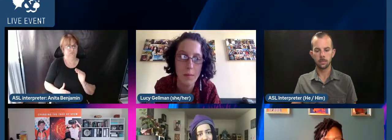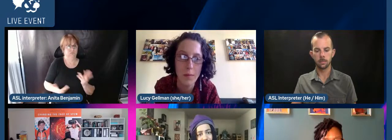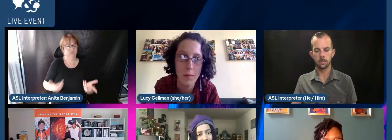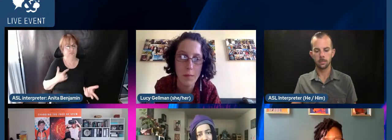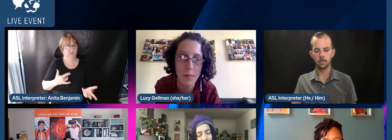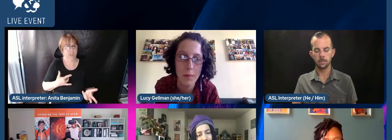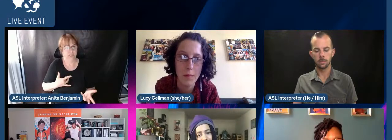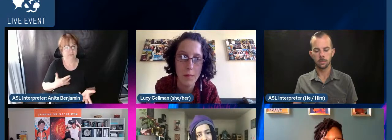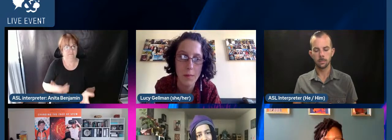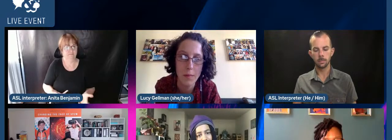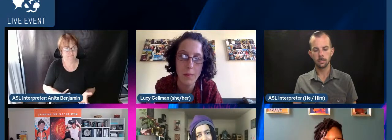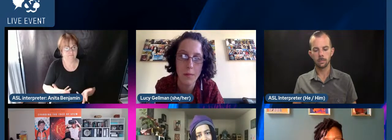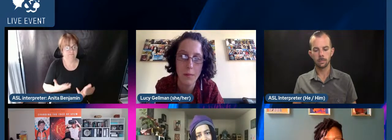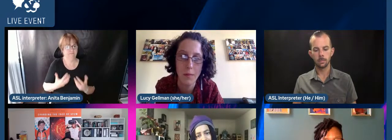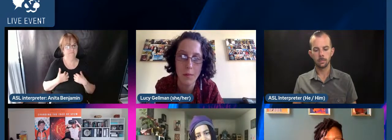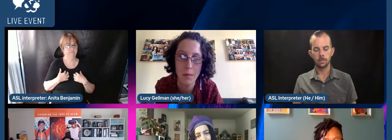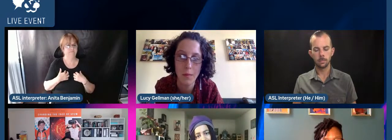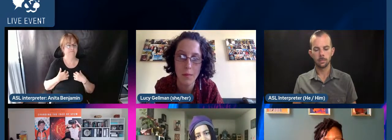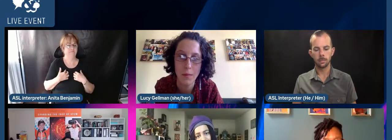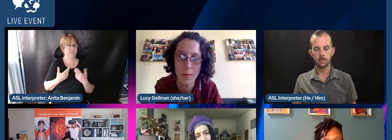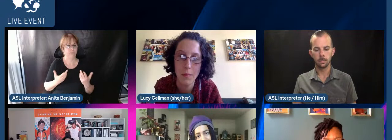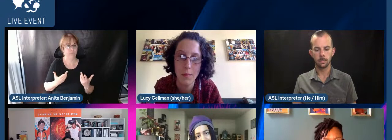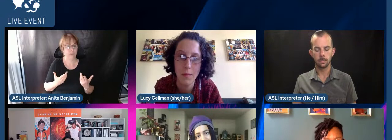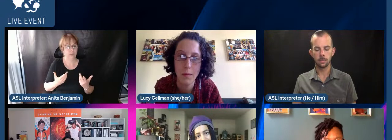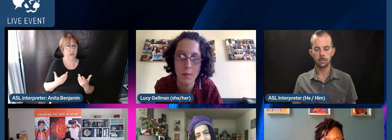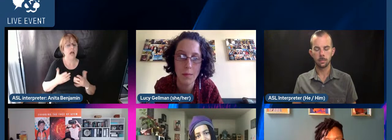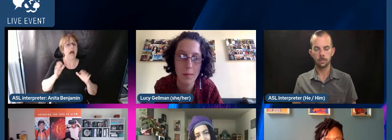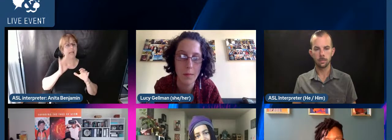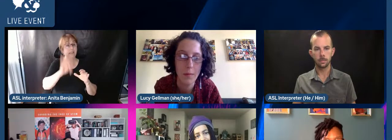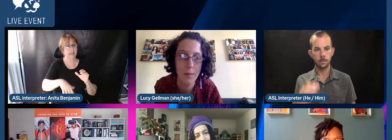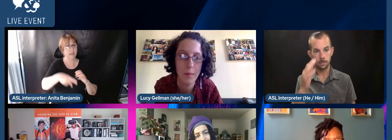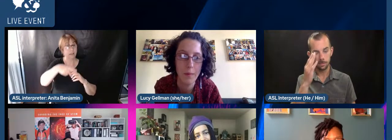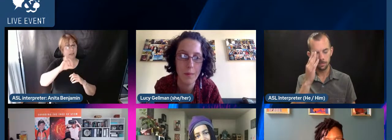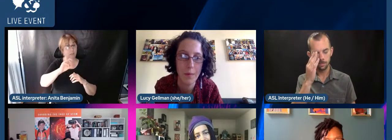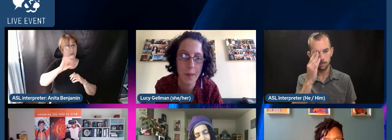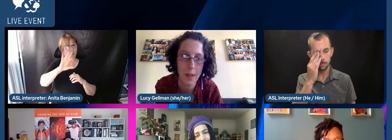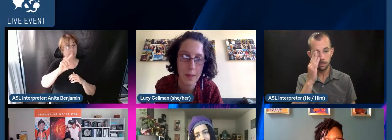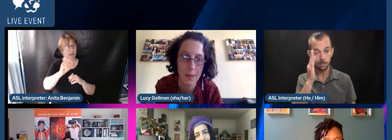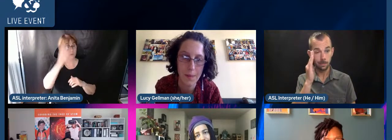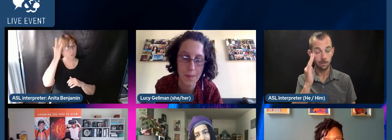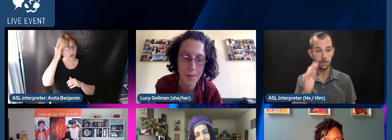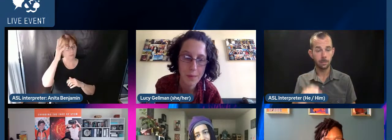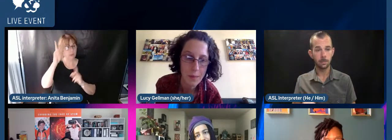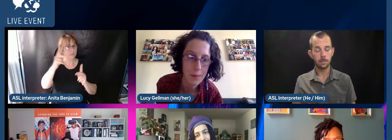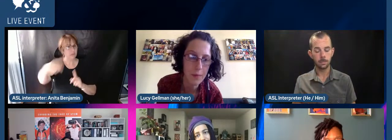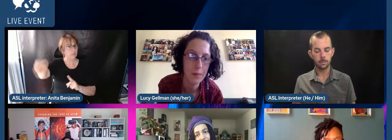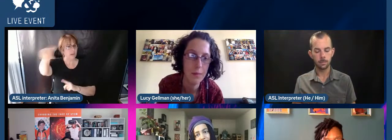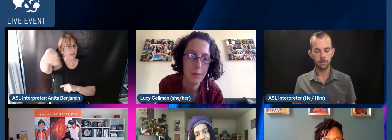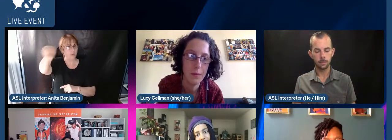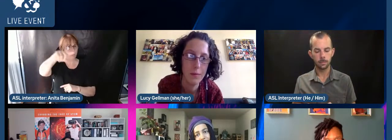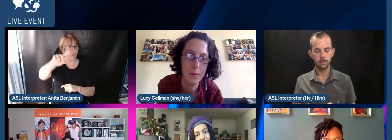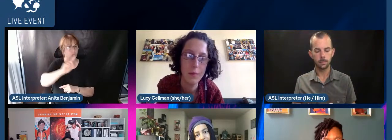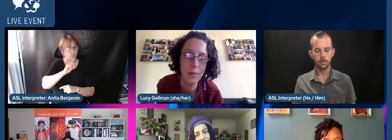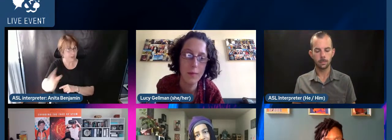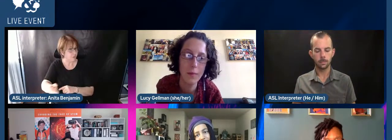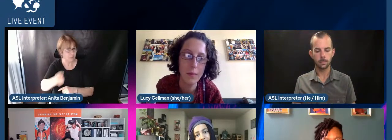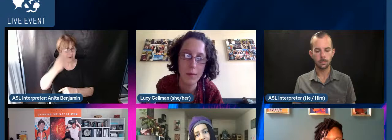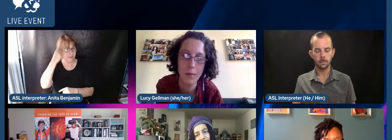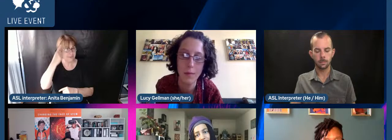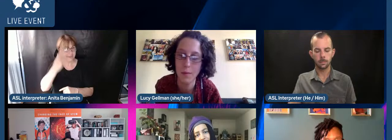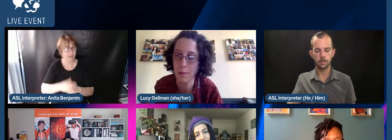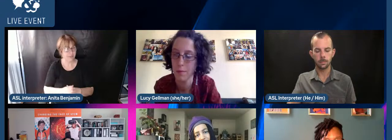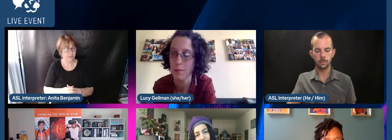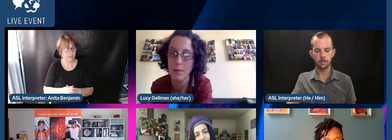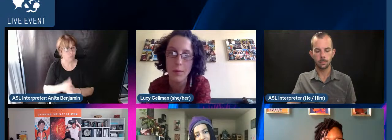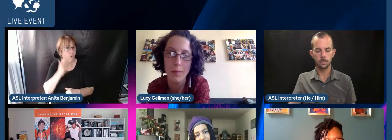But why I did that podcast was because people really don't understand what it